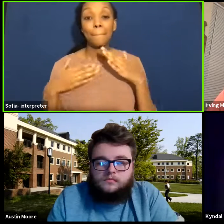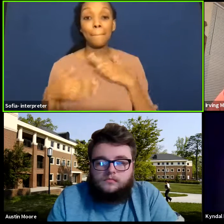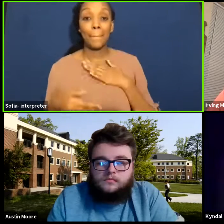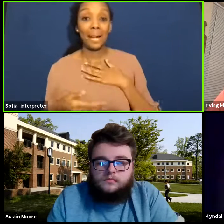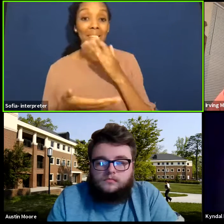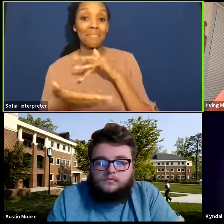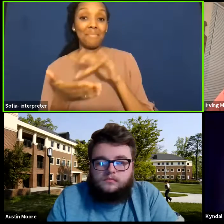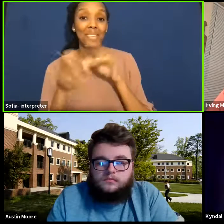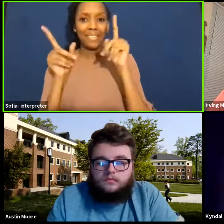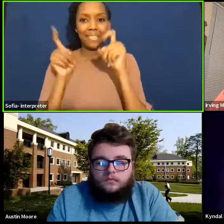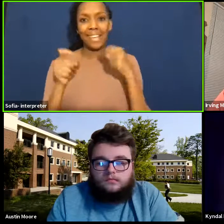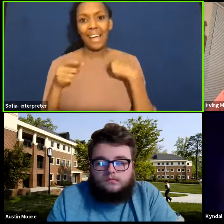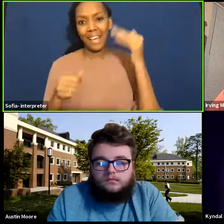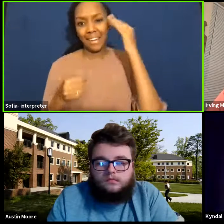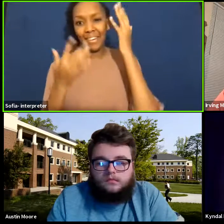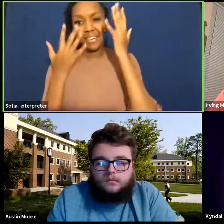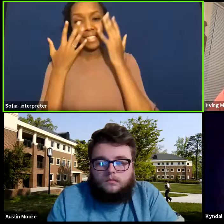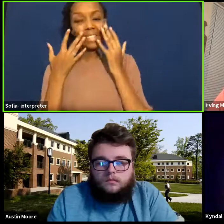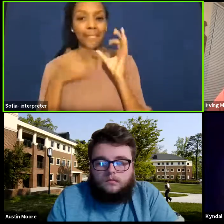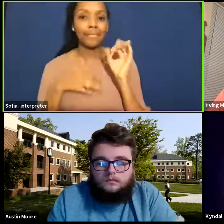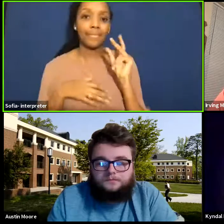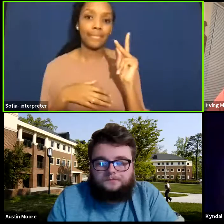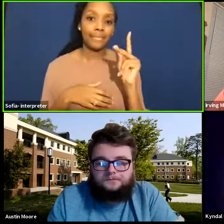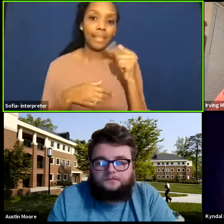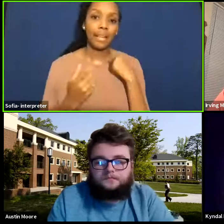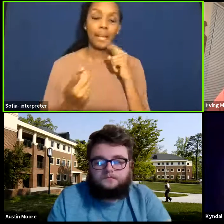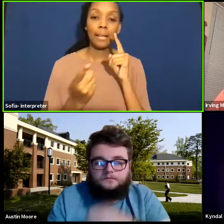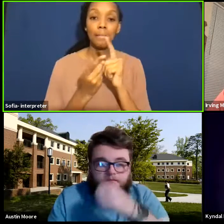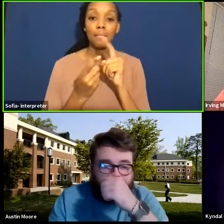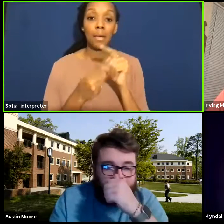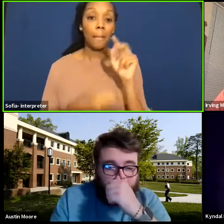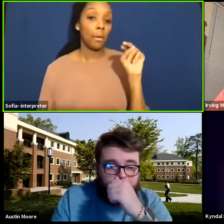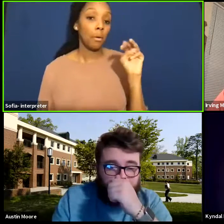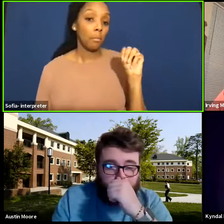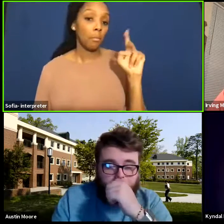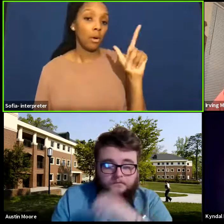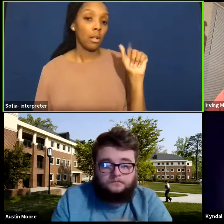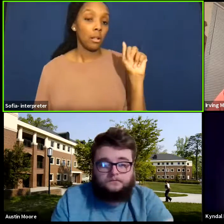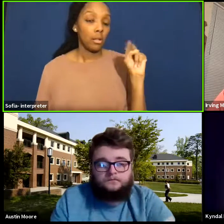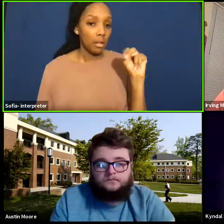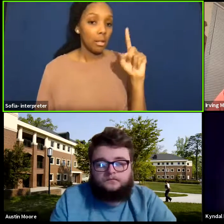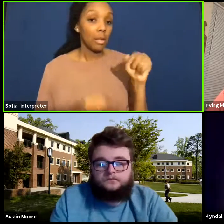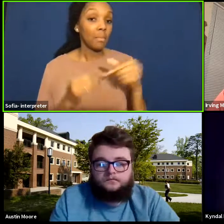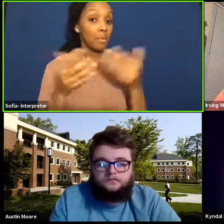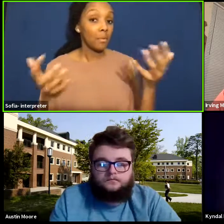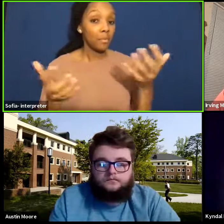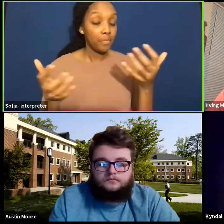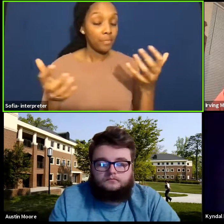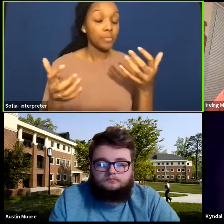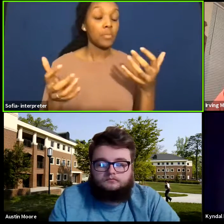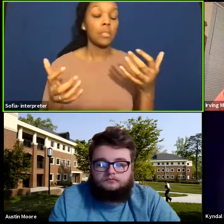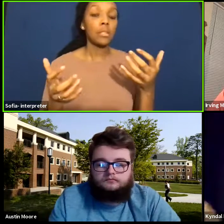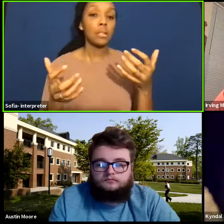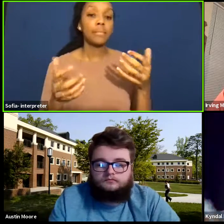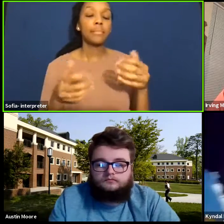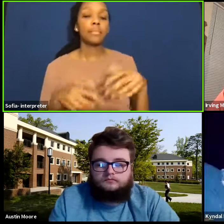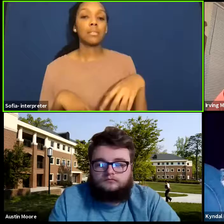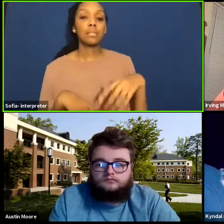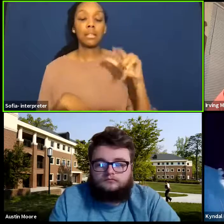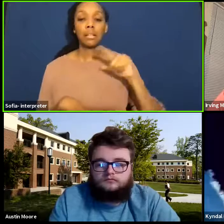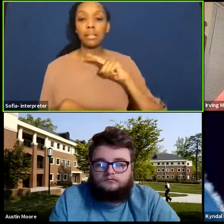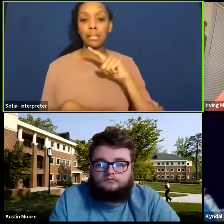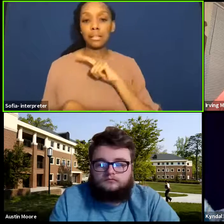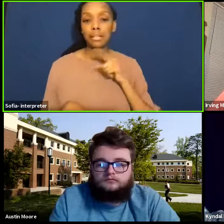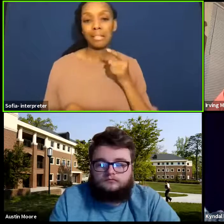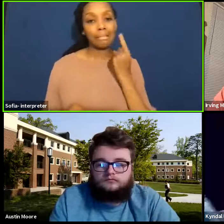been sad, but it's okay. I met with Milan about the legislation that he just presented.